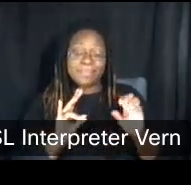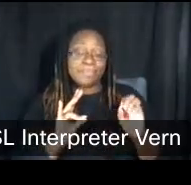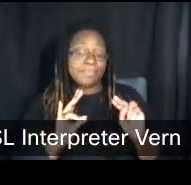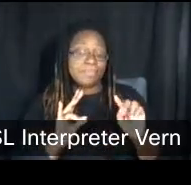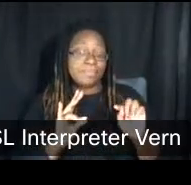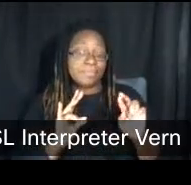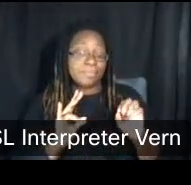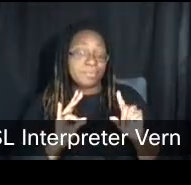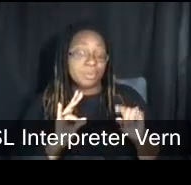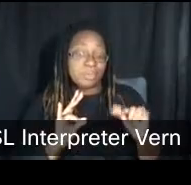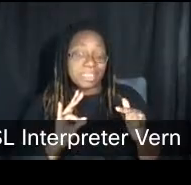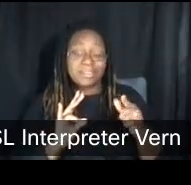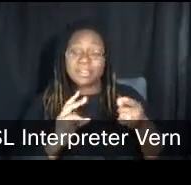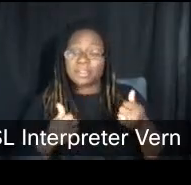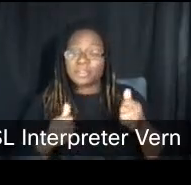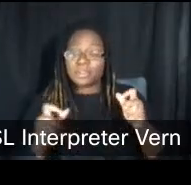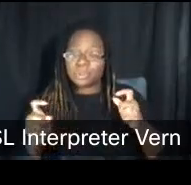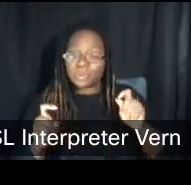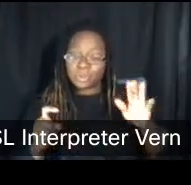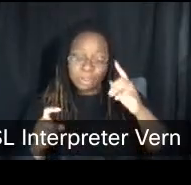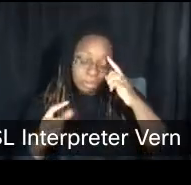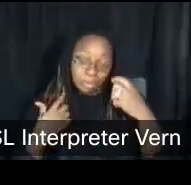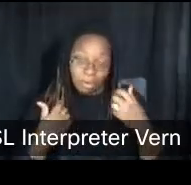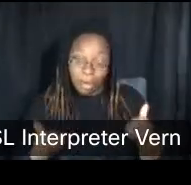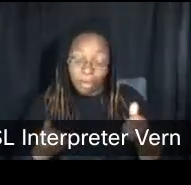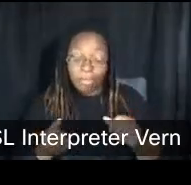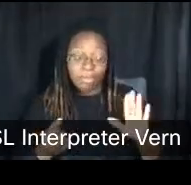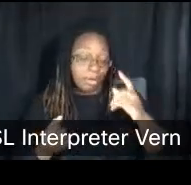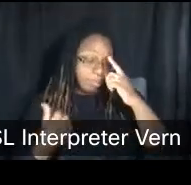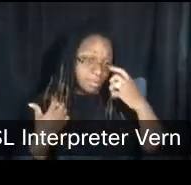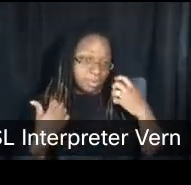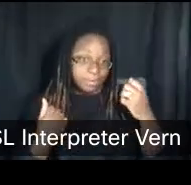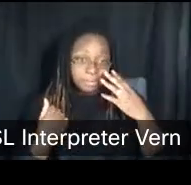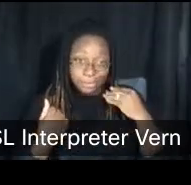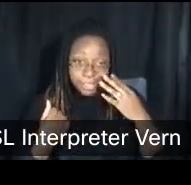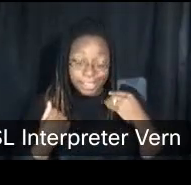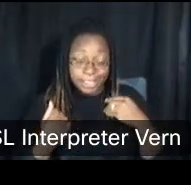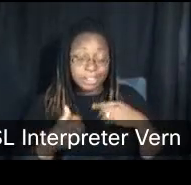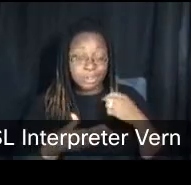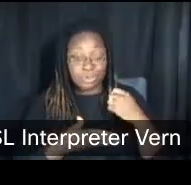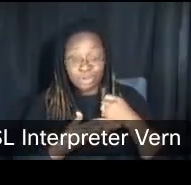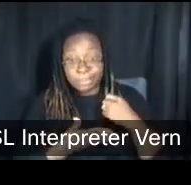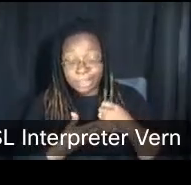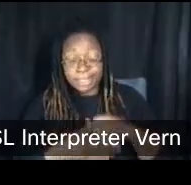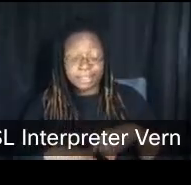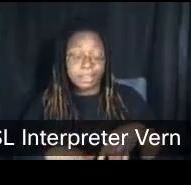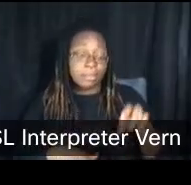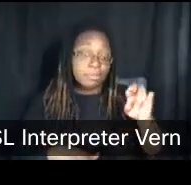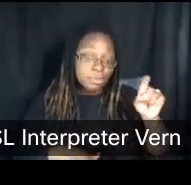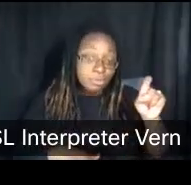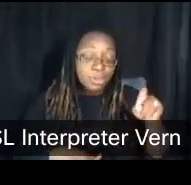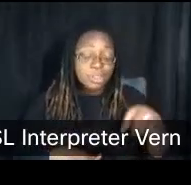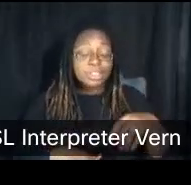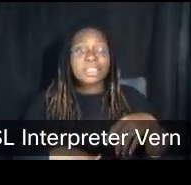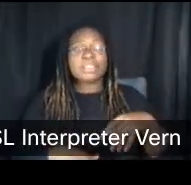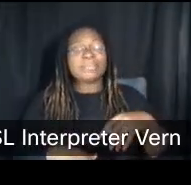control their mental health experiences, their mental health treatment or prescriptions?